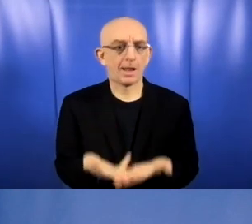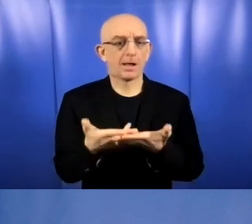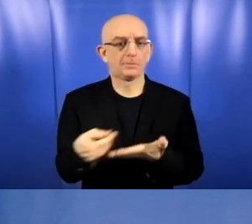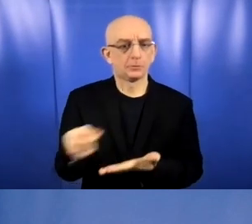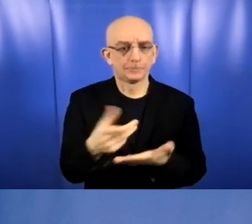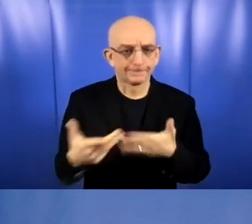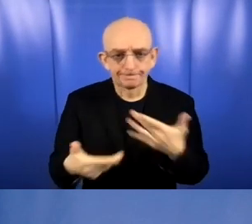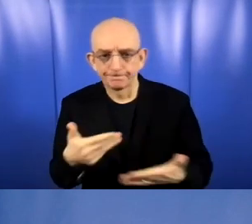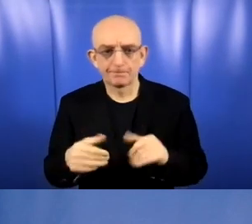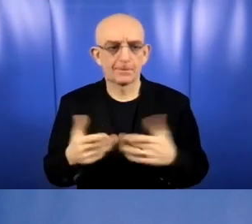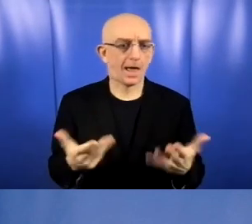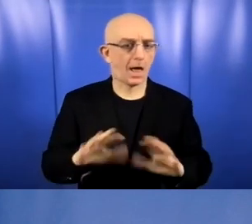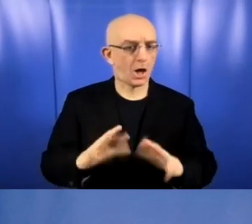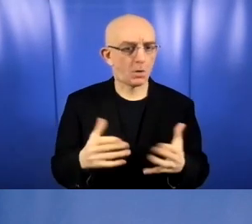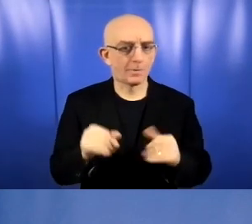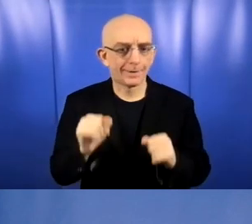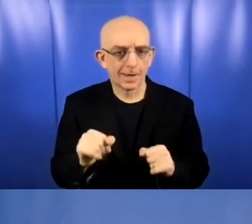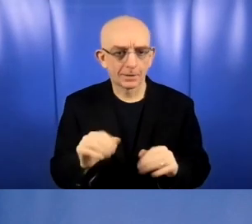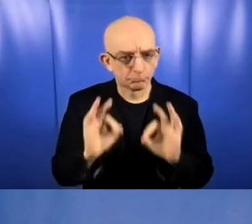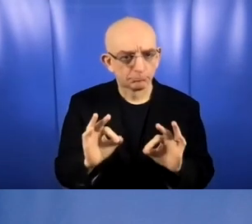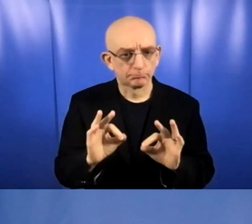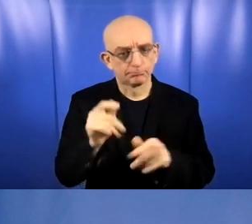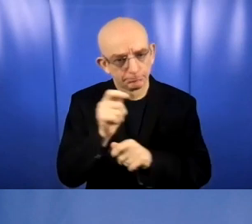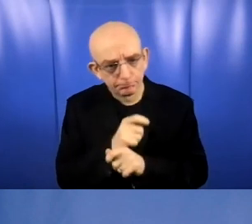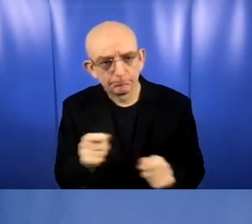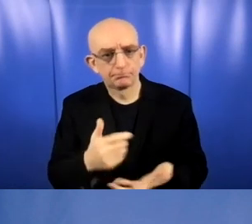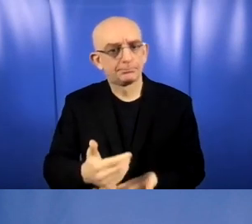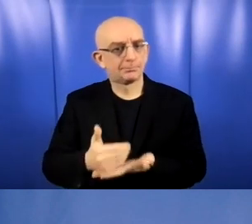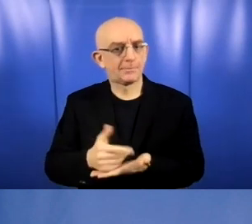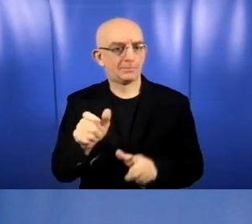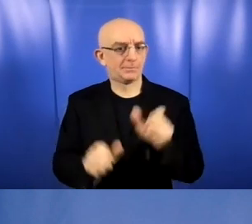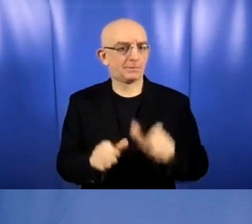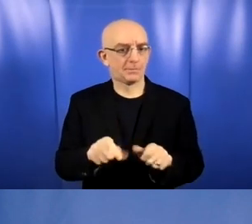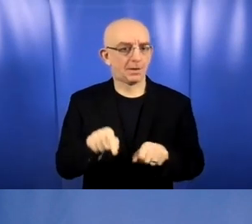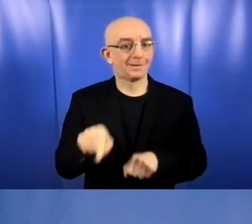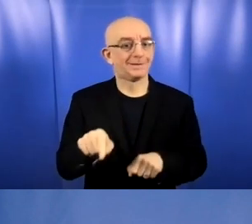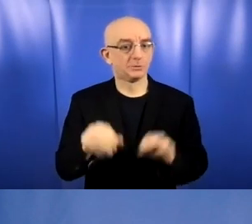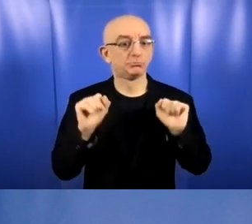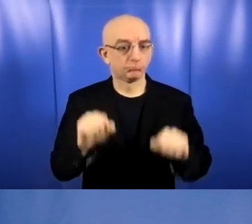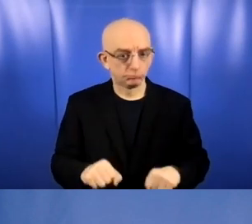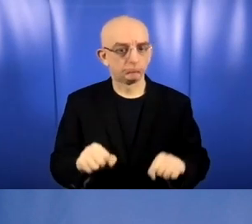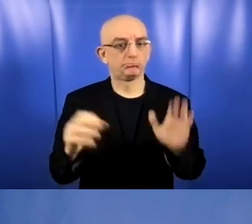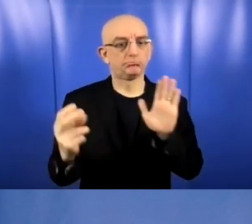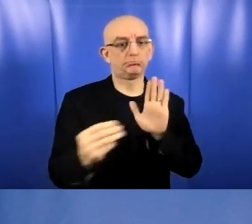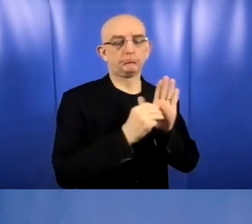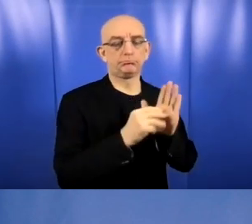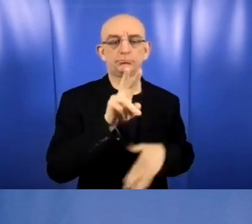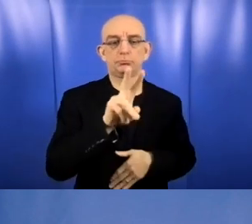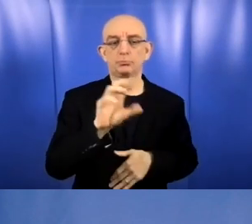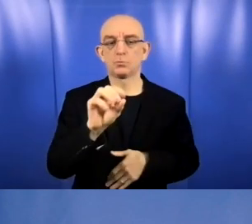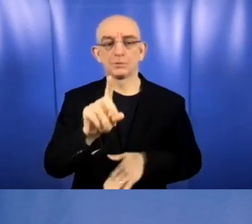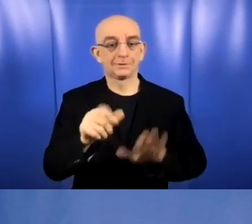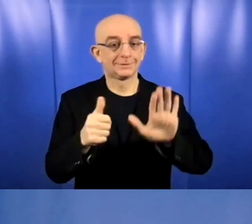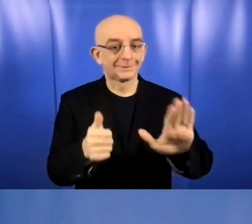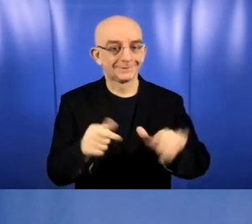Assembly, and Article 10 incorporates the Comprehensive Refugee Response